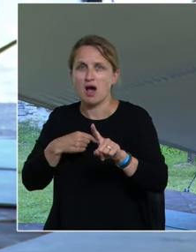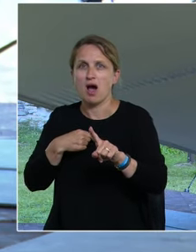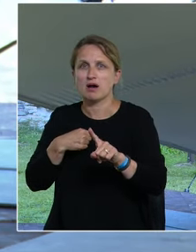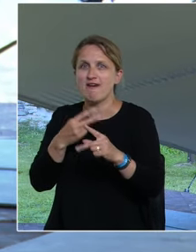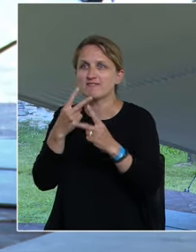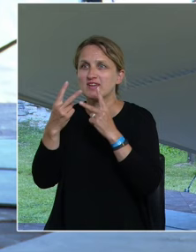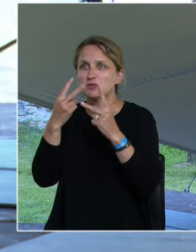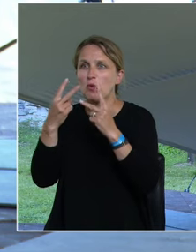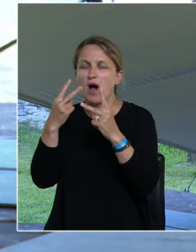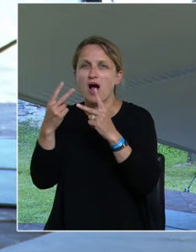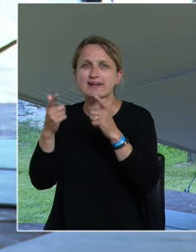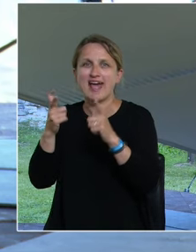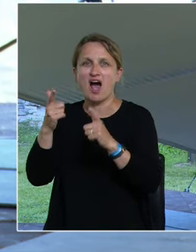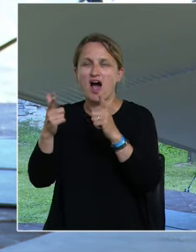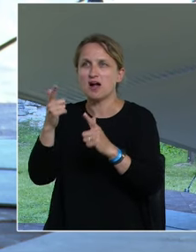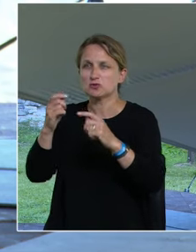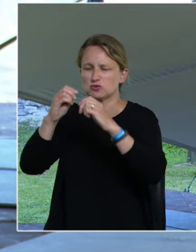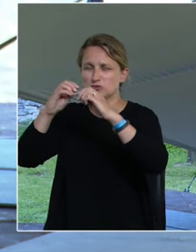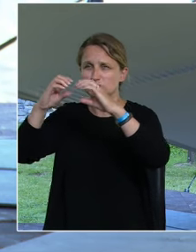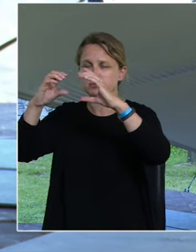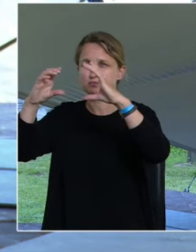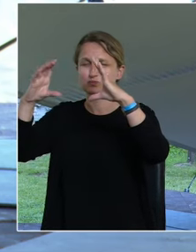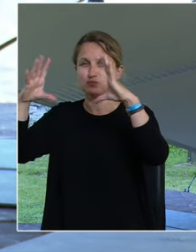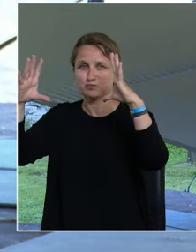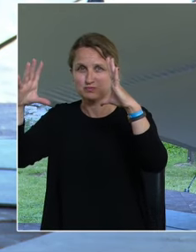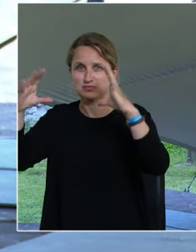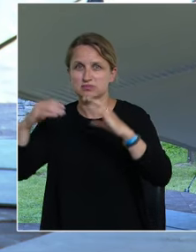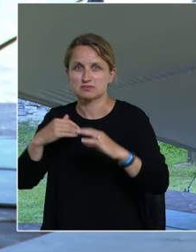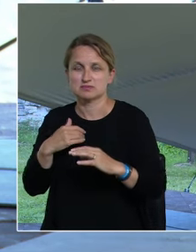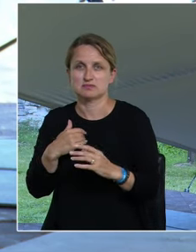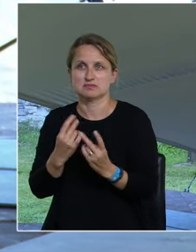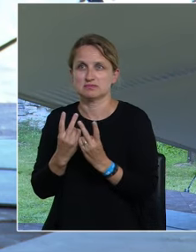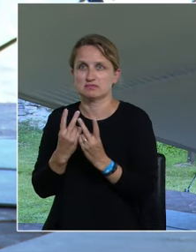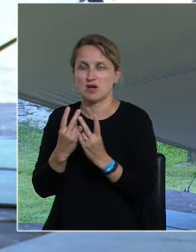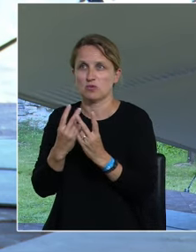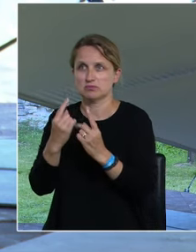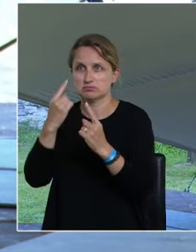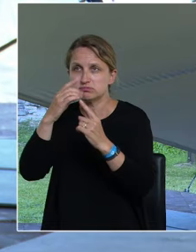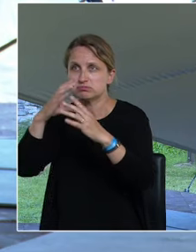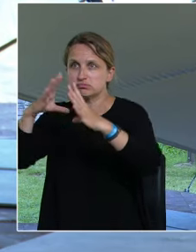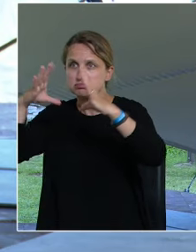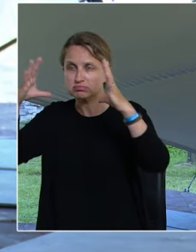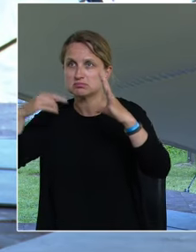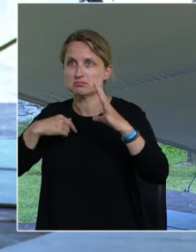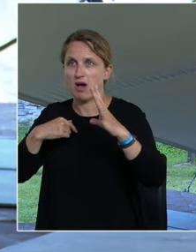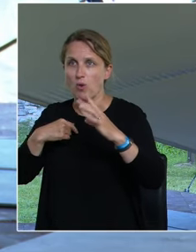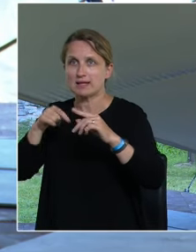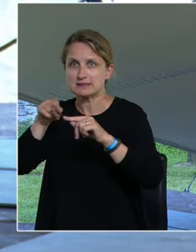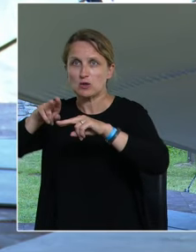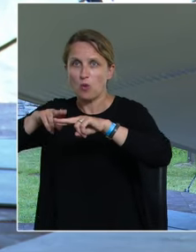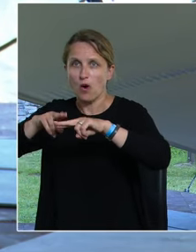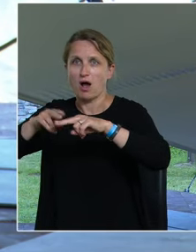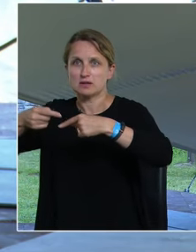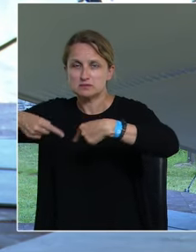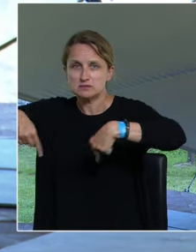instance, and you have fewer heights, our sort of Stone Age brains will get freaked out. Mm-hmm. And also the social space becomes sort of affected by